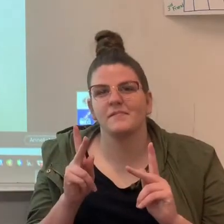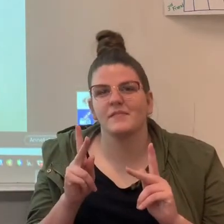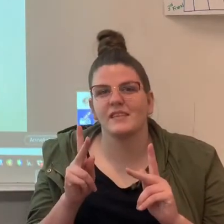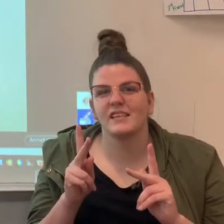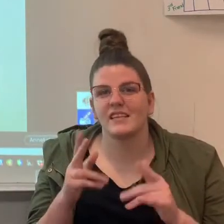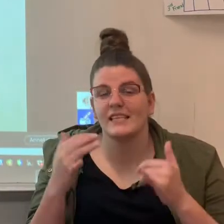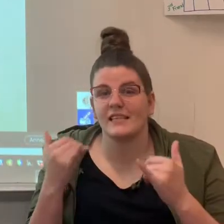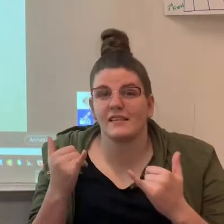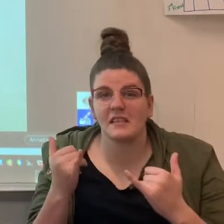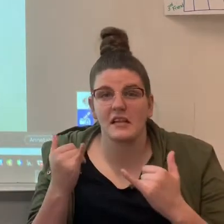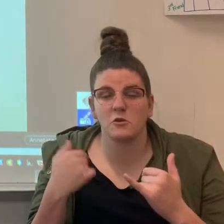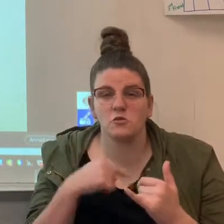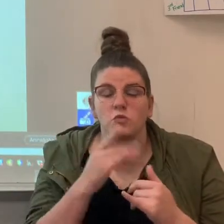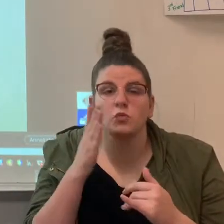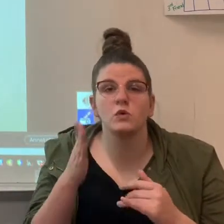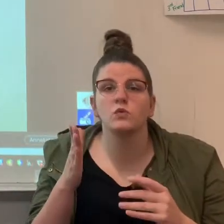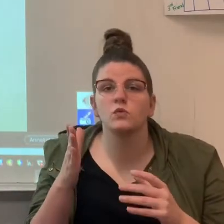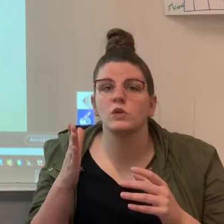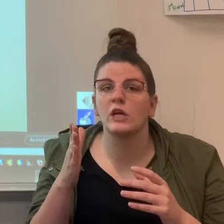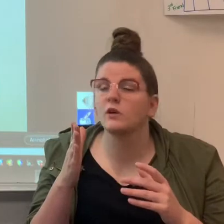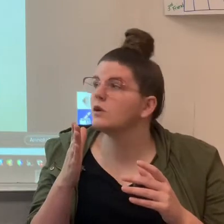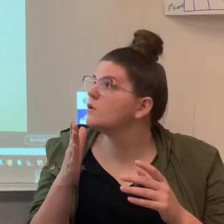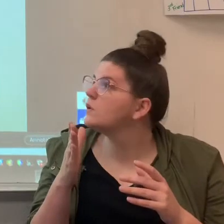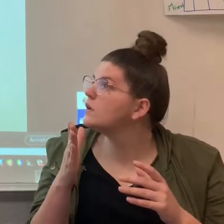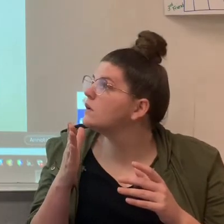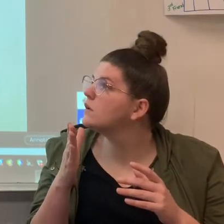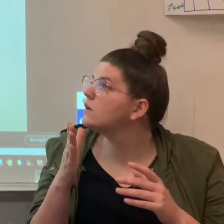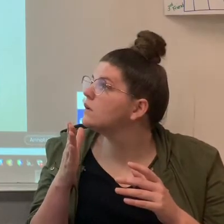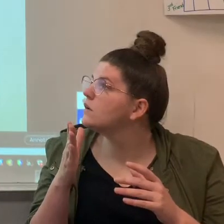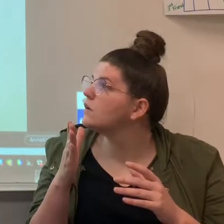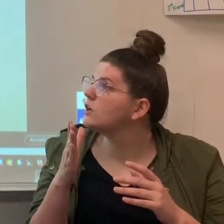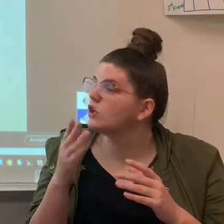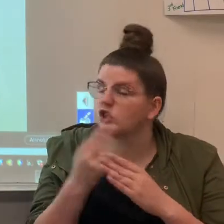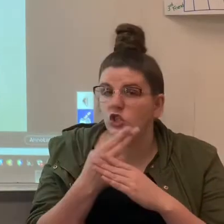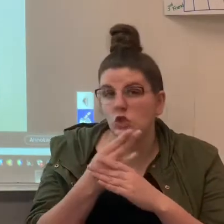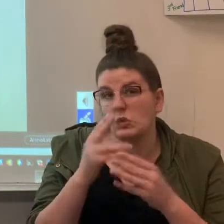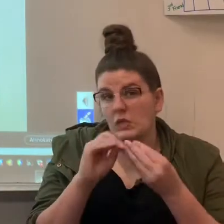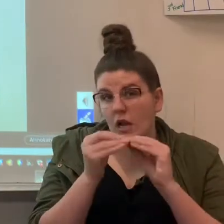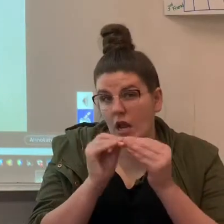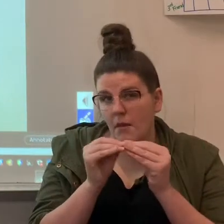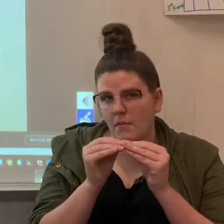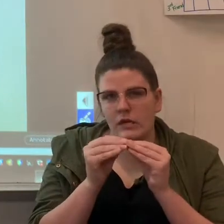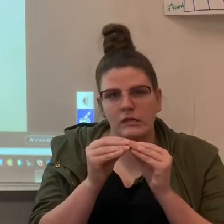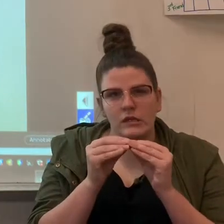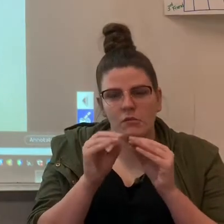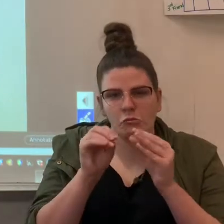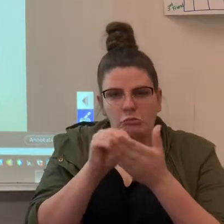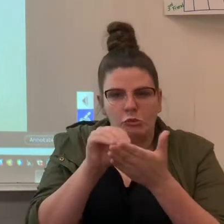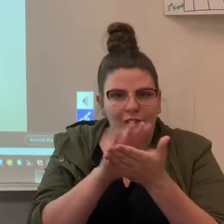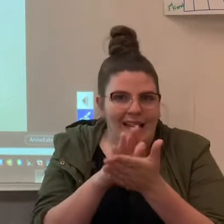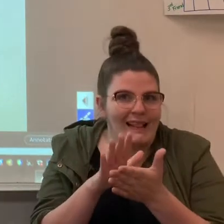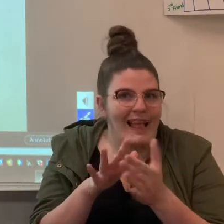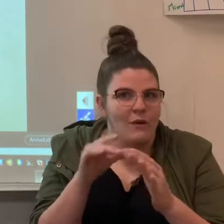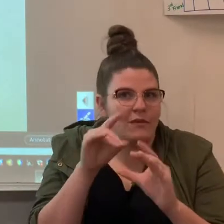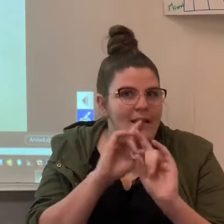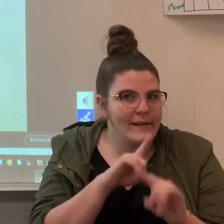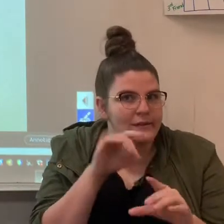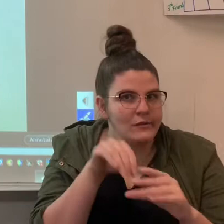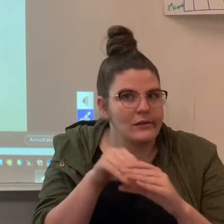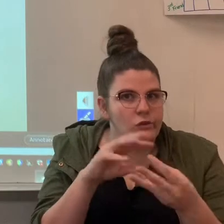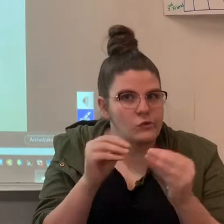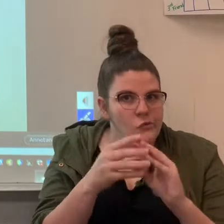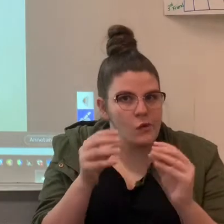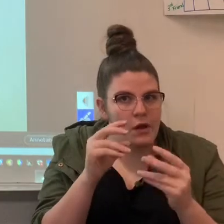next one, we're going to take this number equation and we're going to plug it into our story problem. This is saying 7